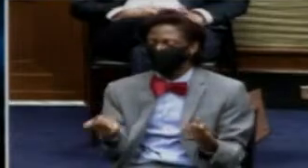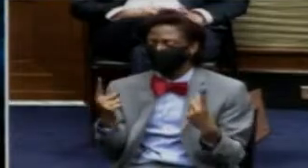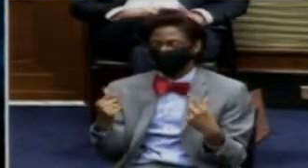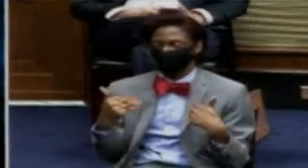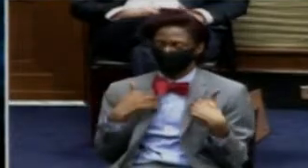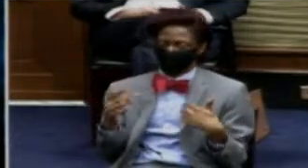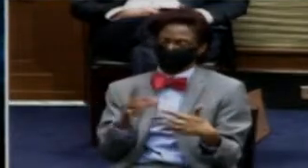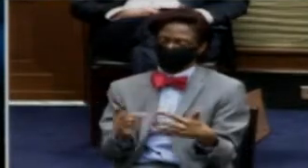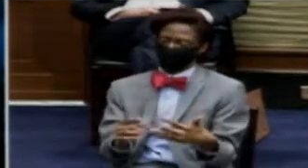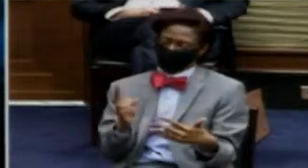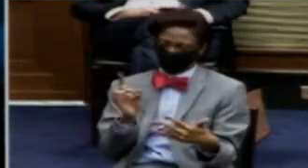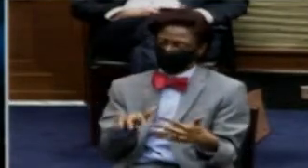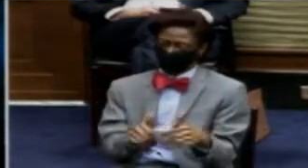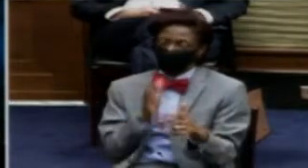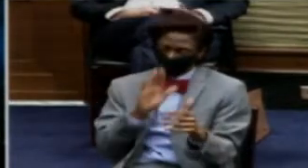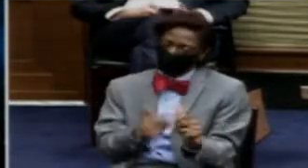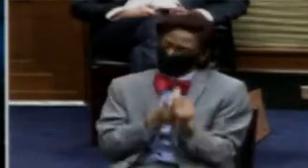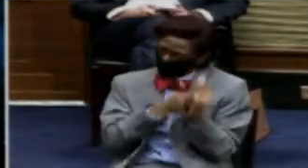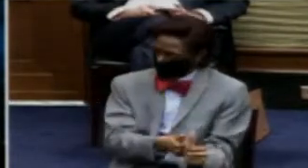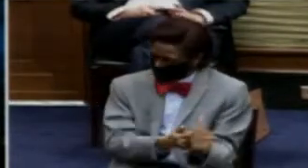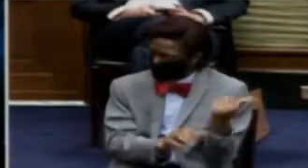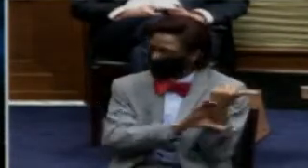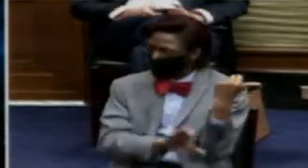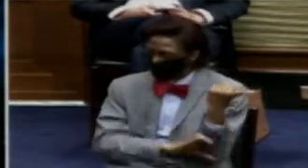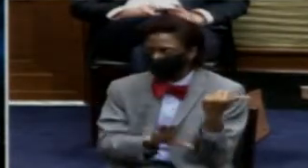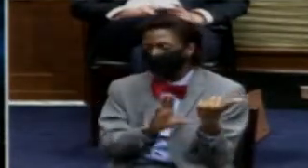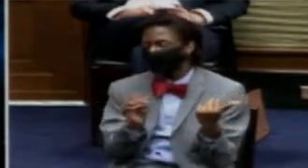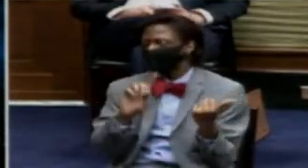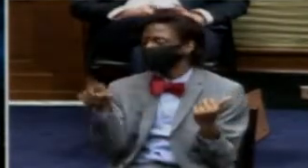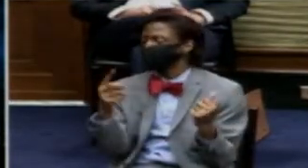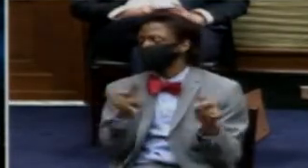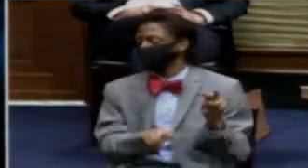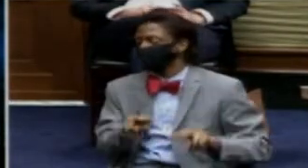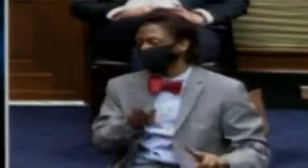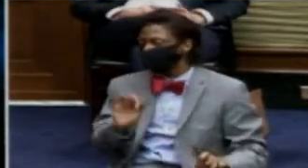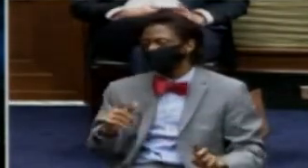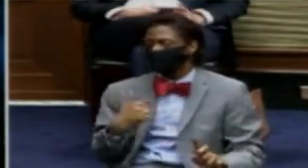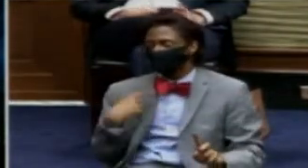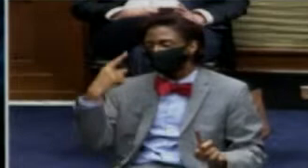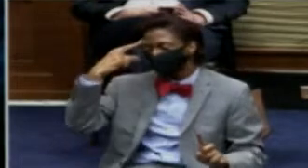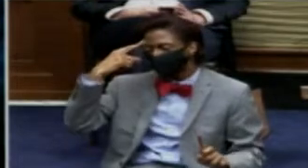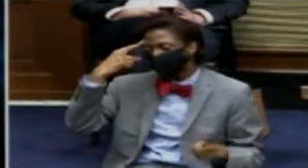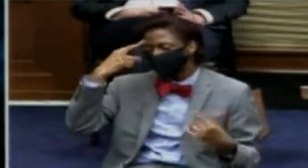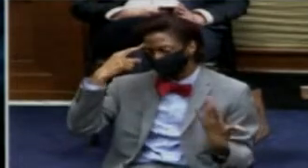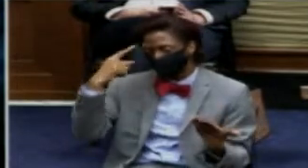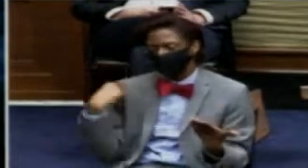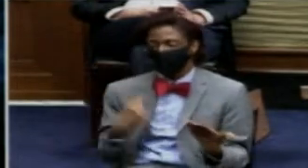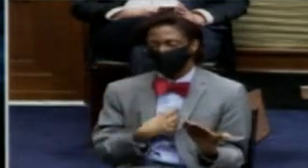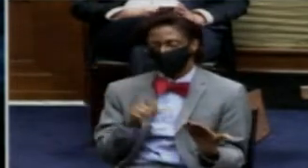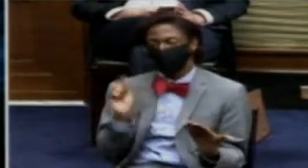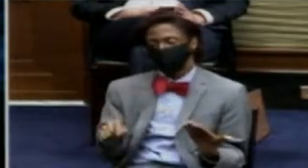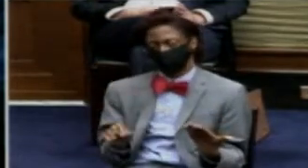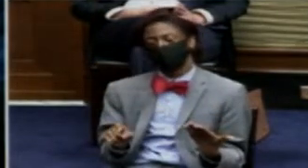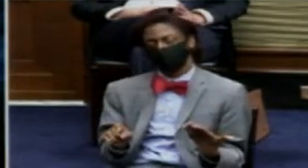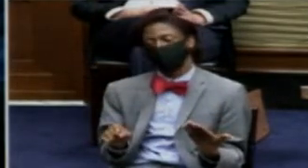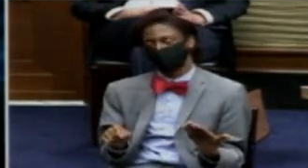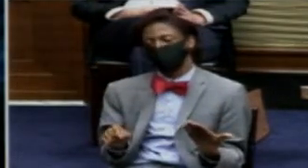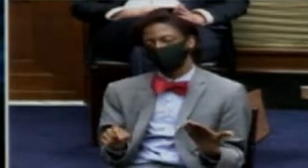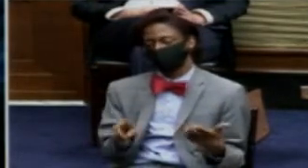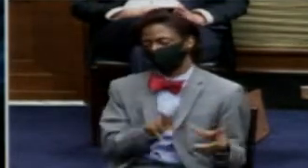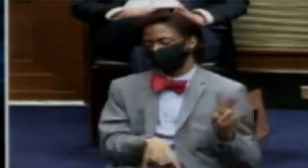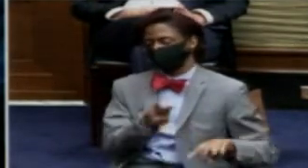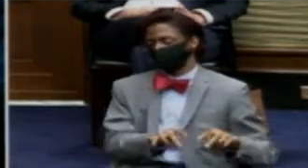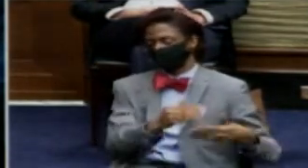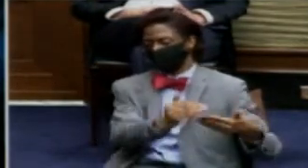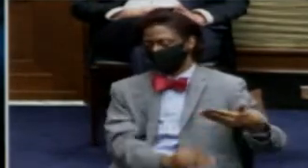be constitutional. And just looking at that, I think that we should be looking at those items if we're